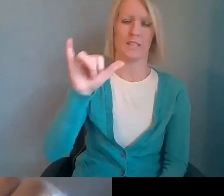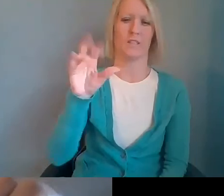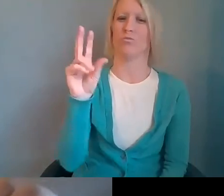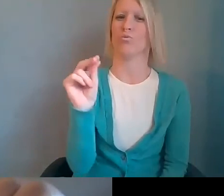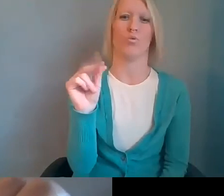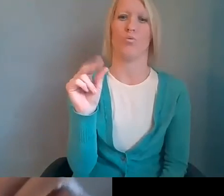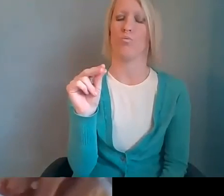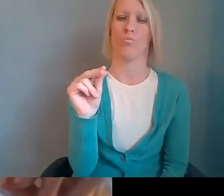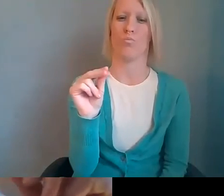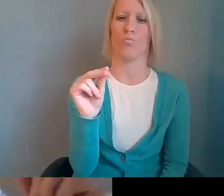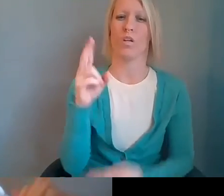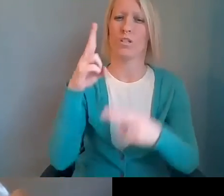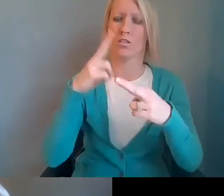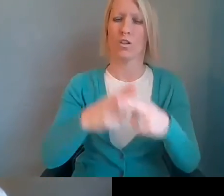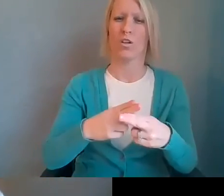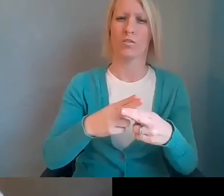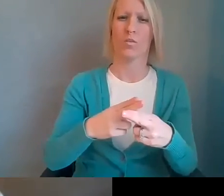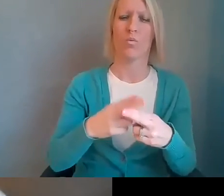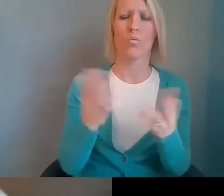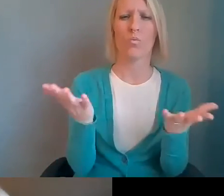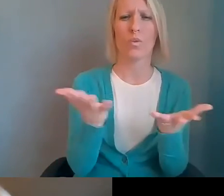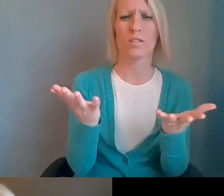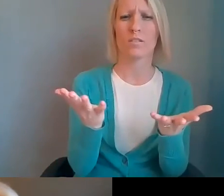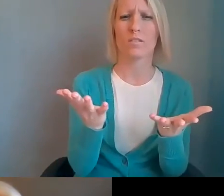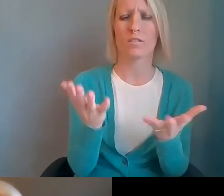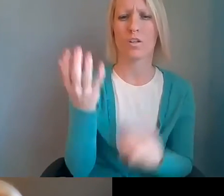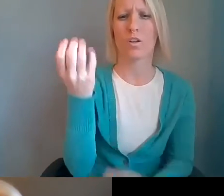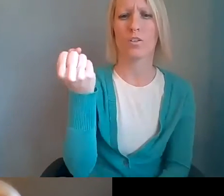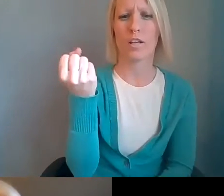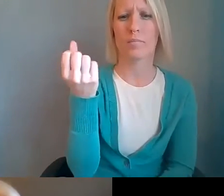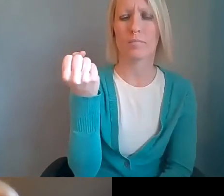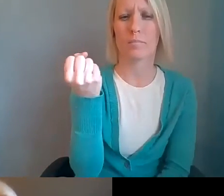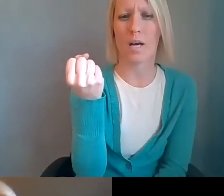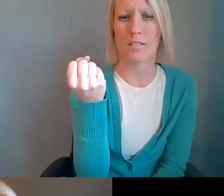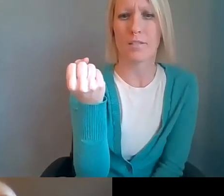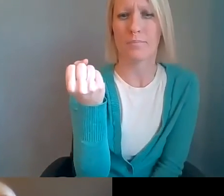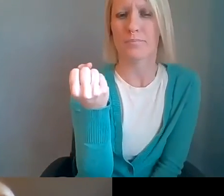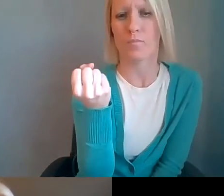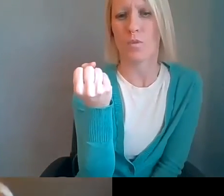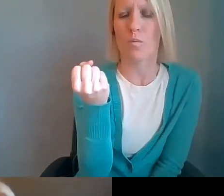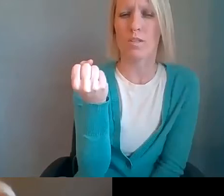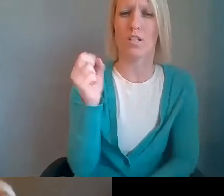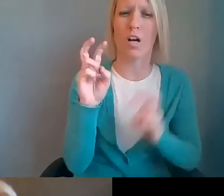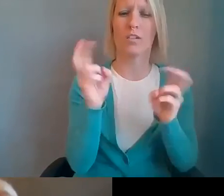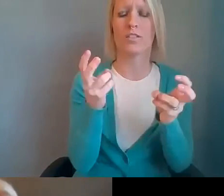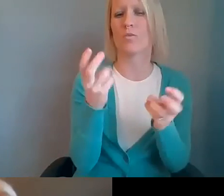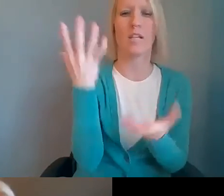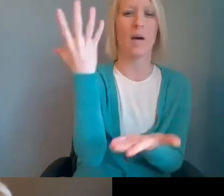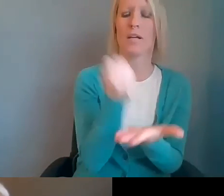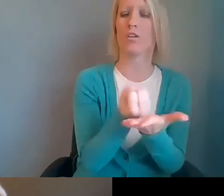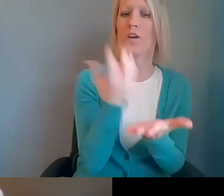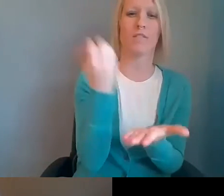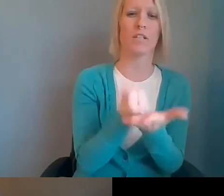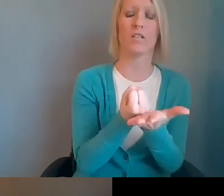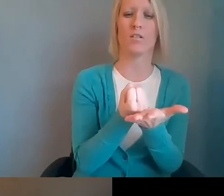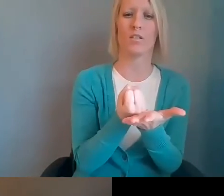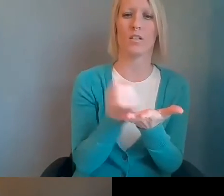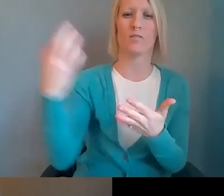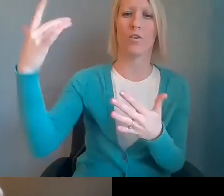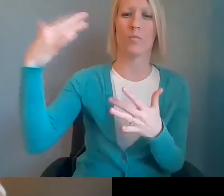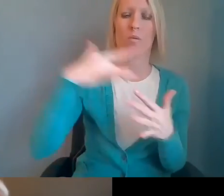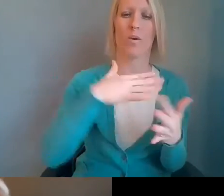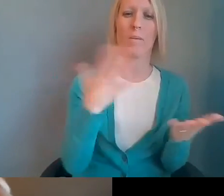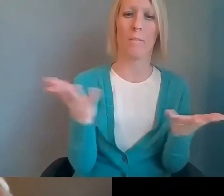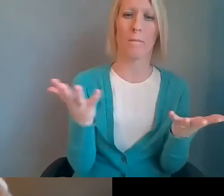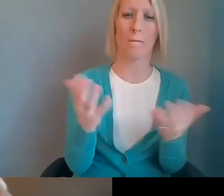In other words, whenever the ink, the molecules of the ink. Hold on, Monty. What was it called? So not by gravity.